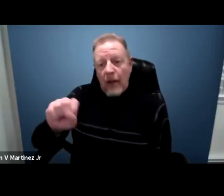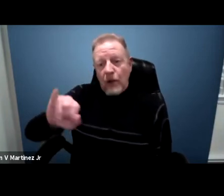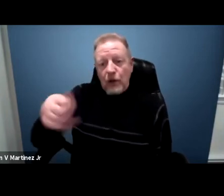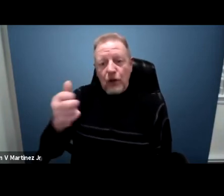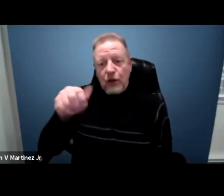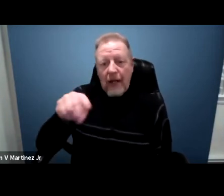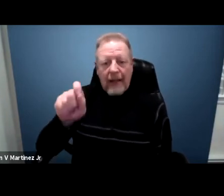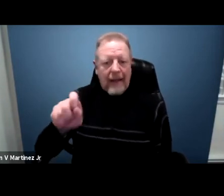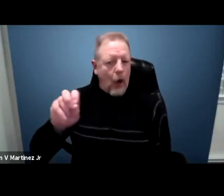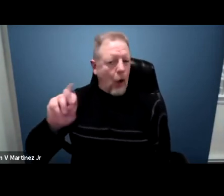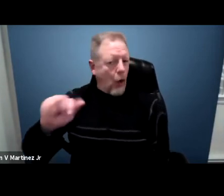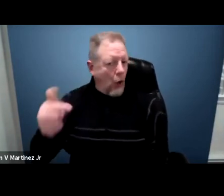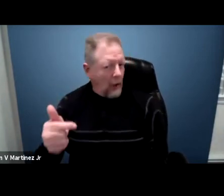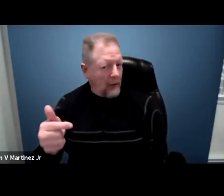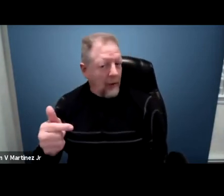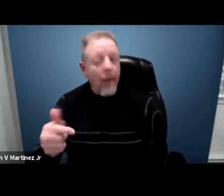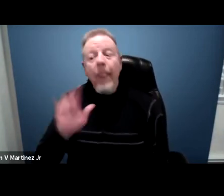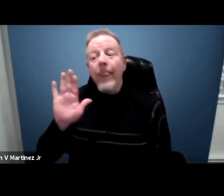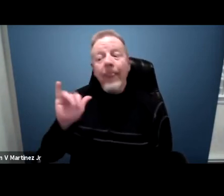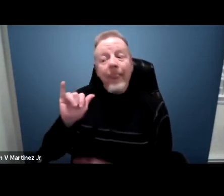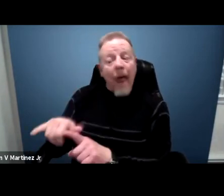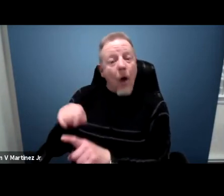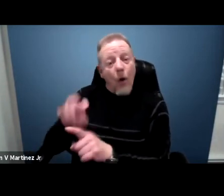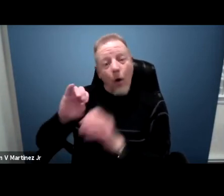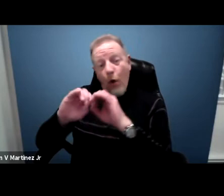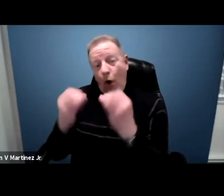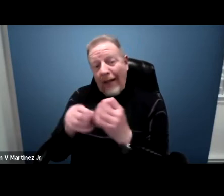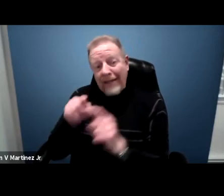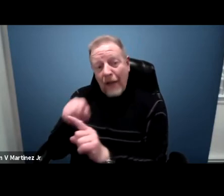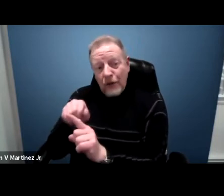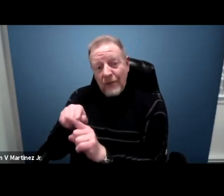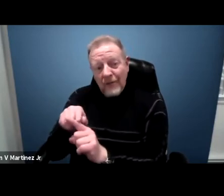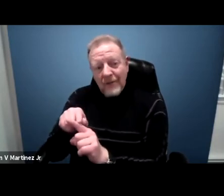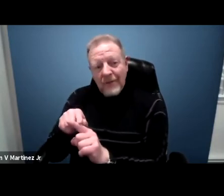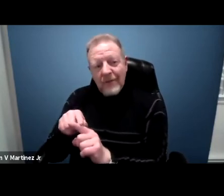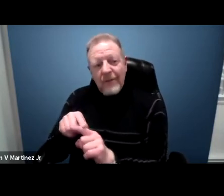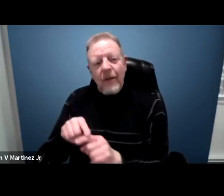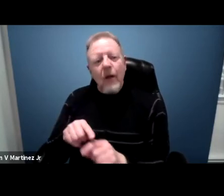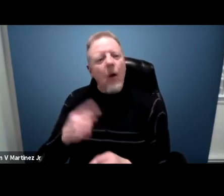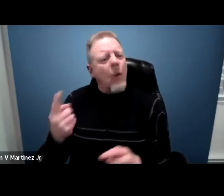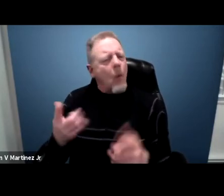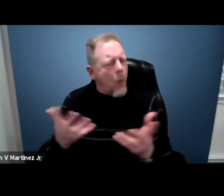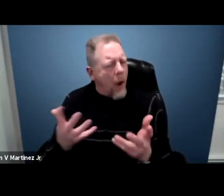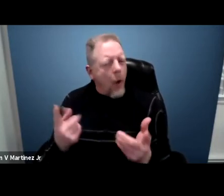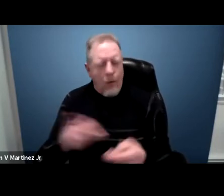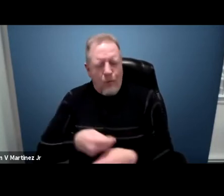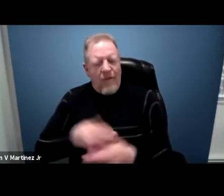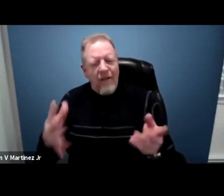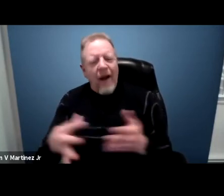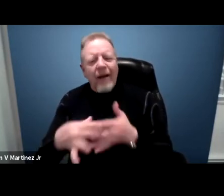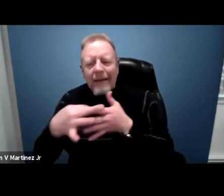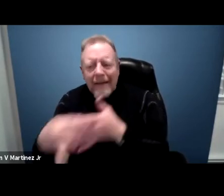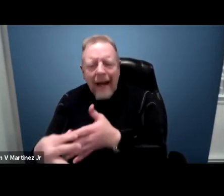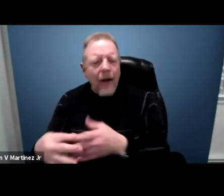www.askjan.org. And they're an organization that's purpose is to provide free confidential guidance to